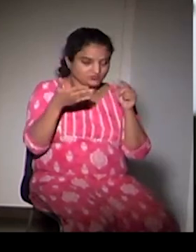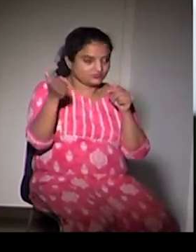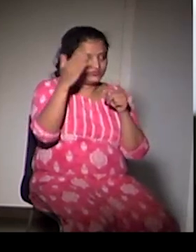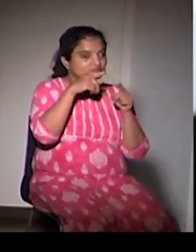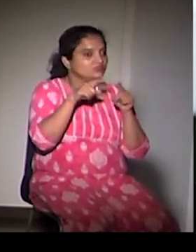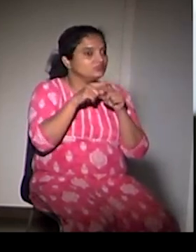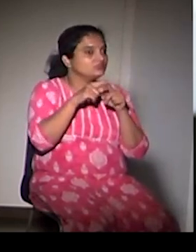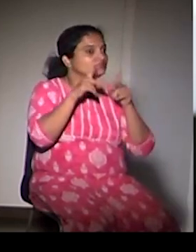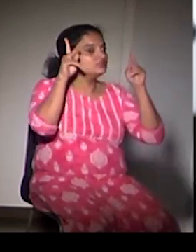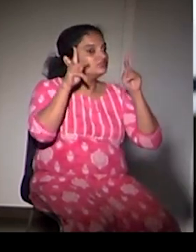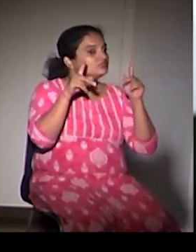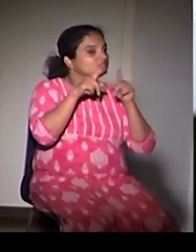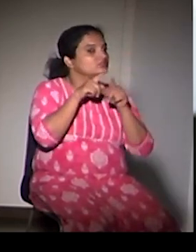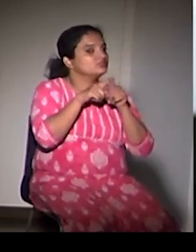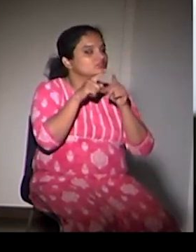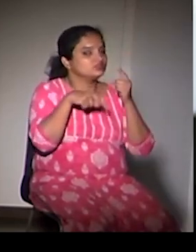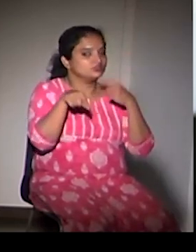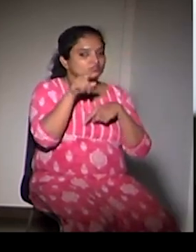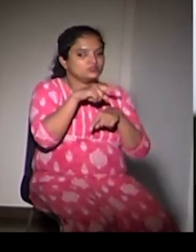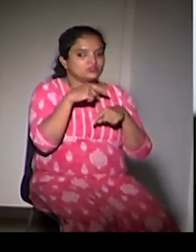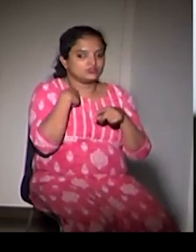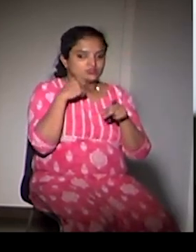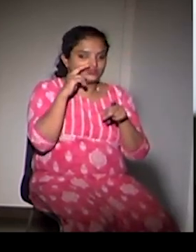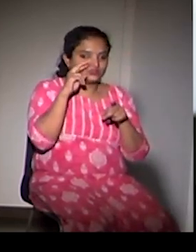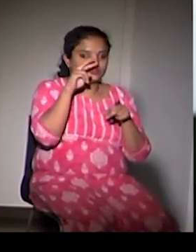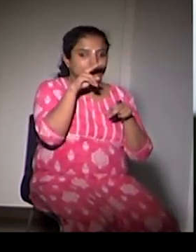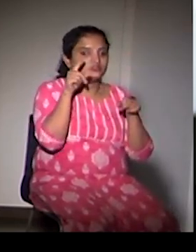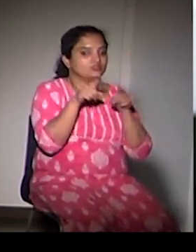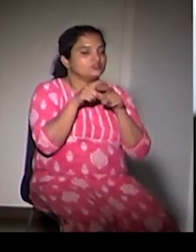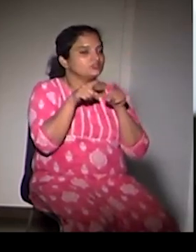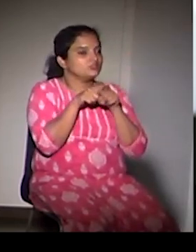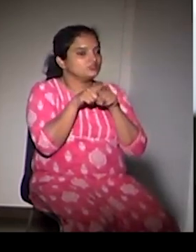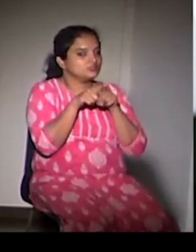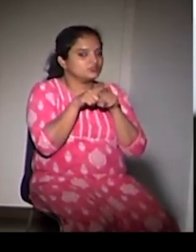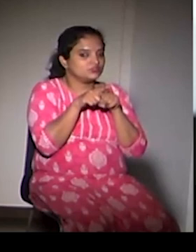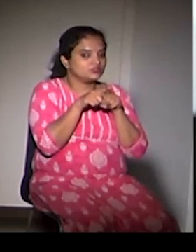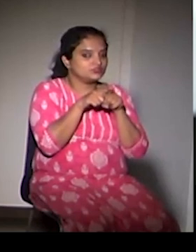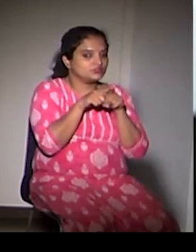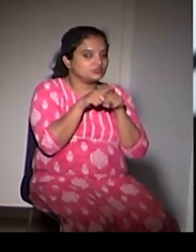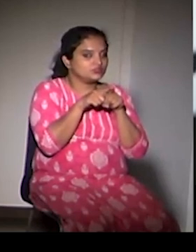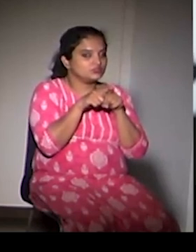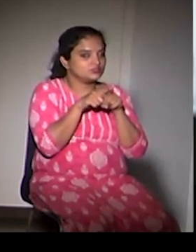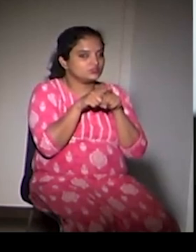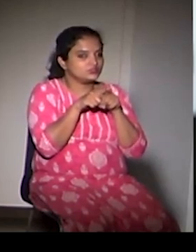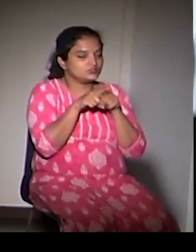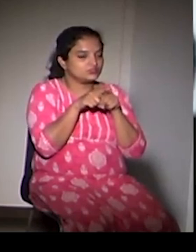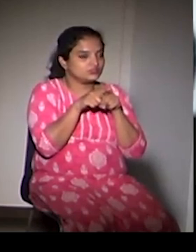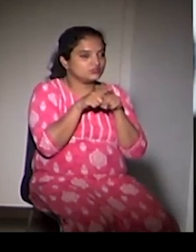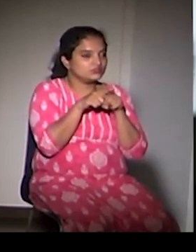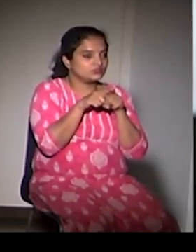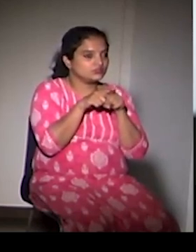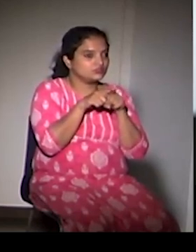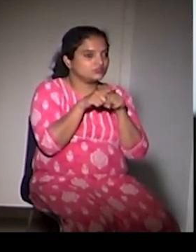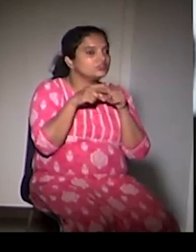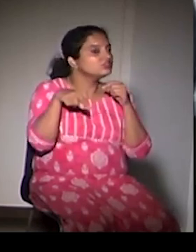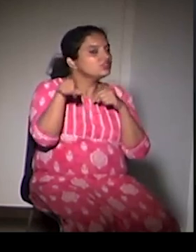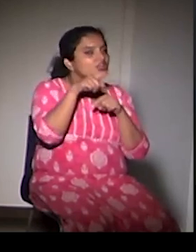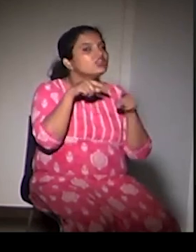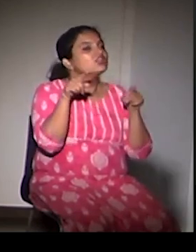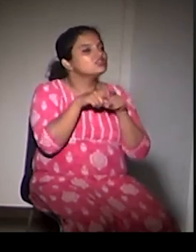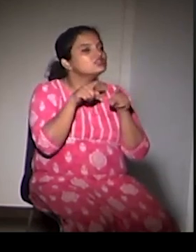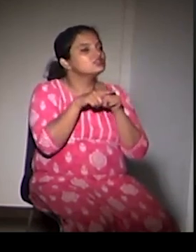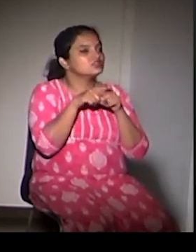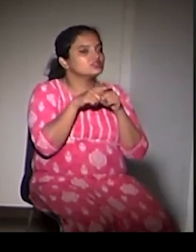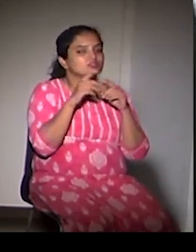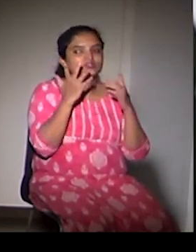Mahal steals all the thunder. And this is in a sort of much less visited part of the town. But I mean, I do